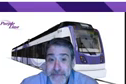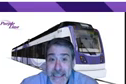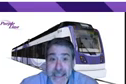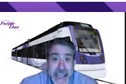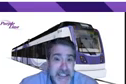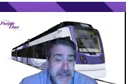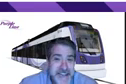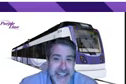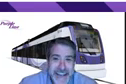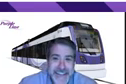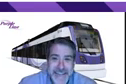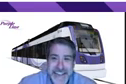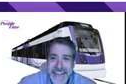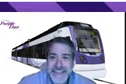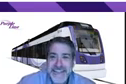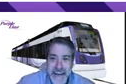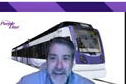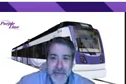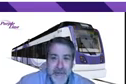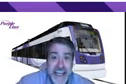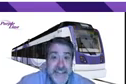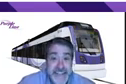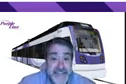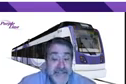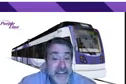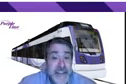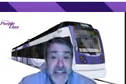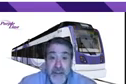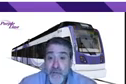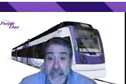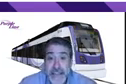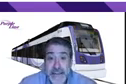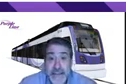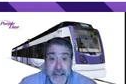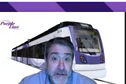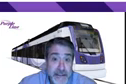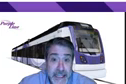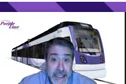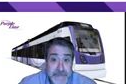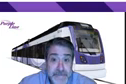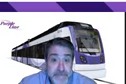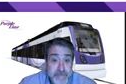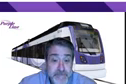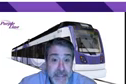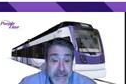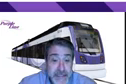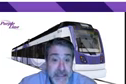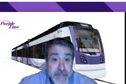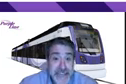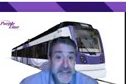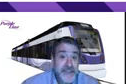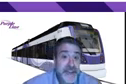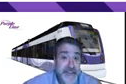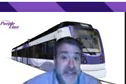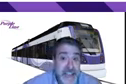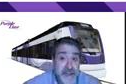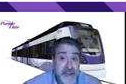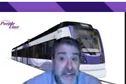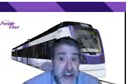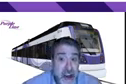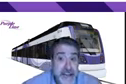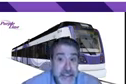training, and the commissioning activities necessary to prove out a safe and ready light rail line. Passenger